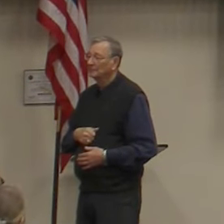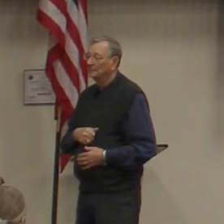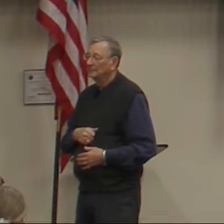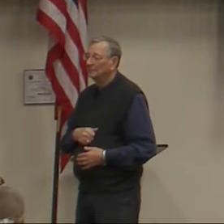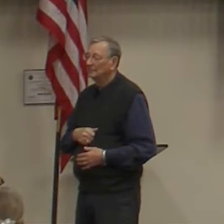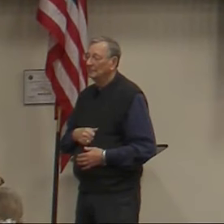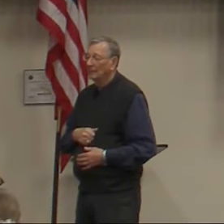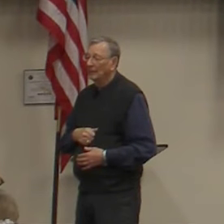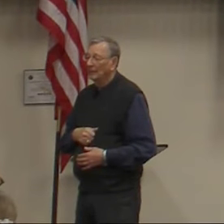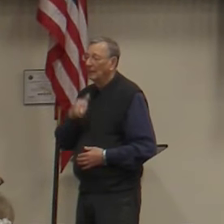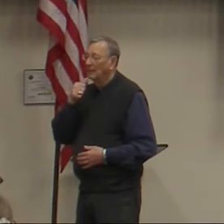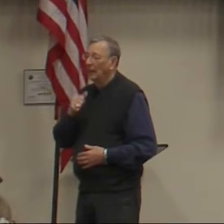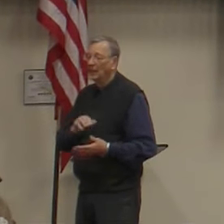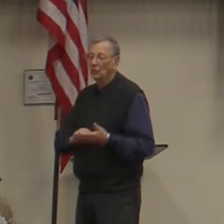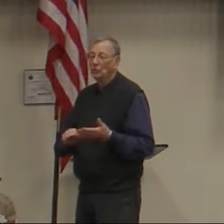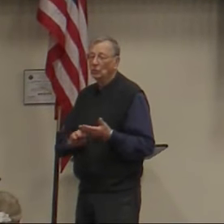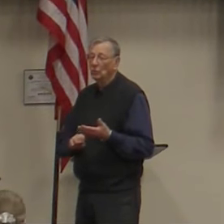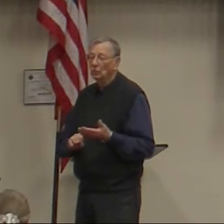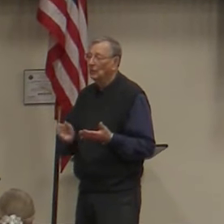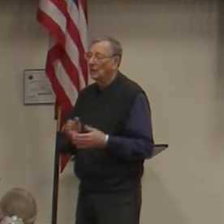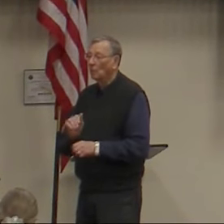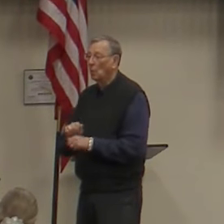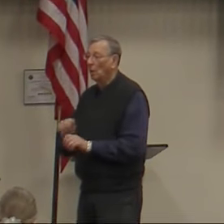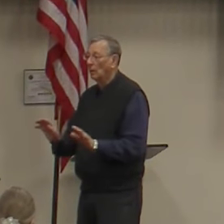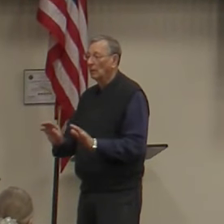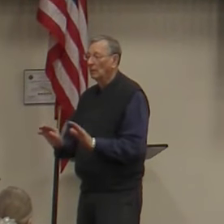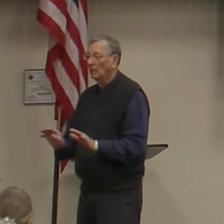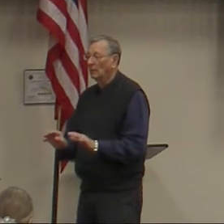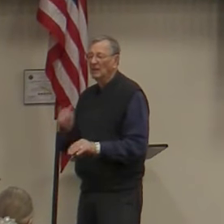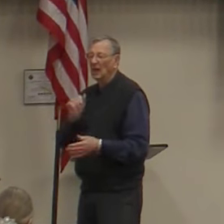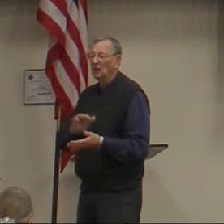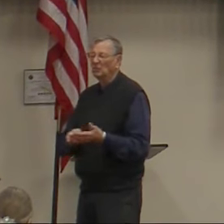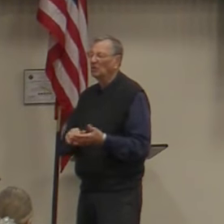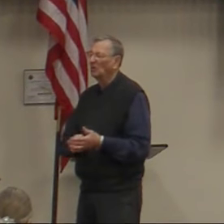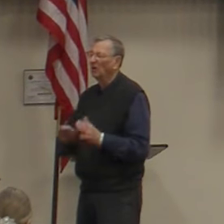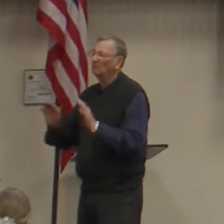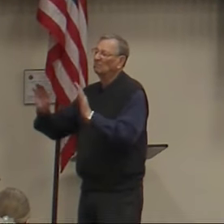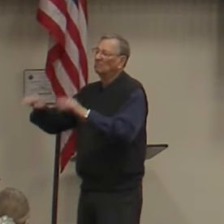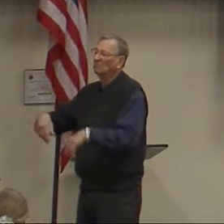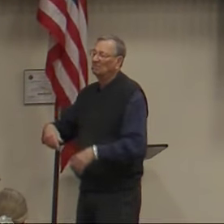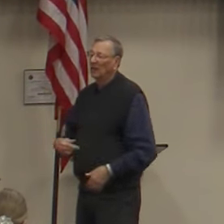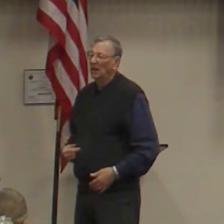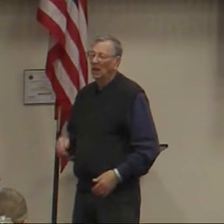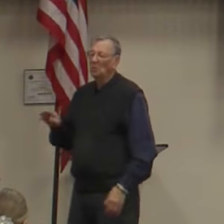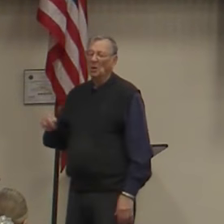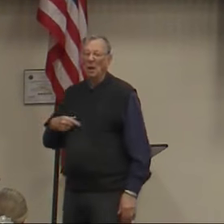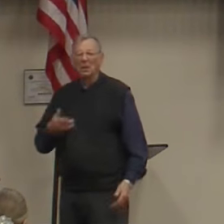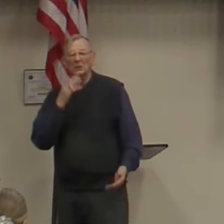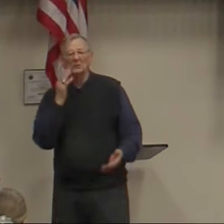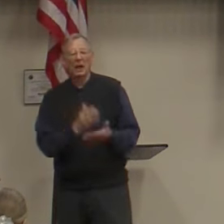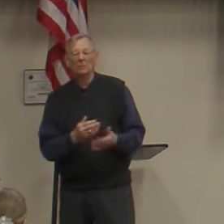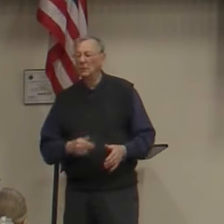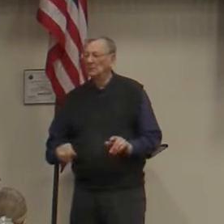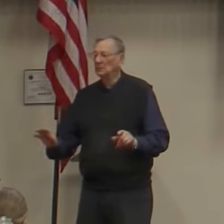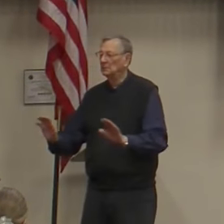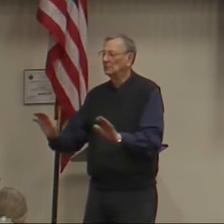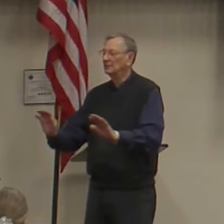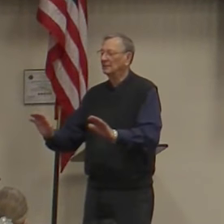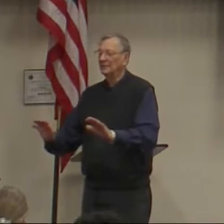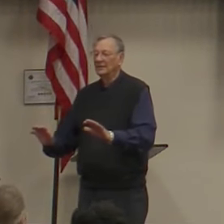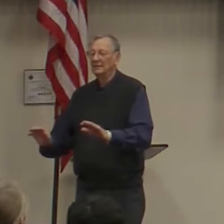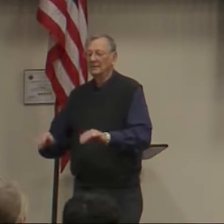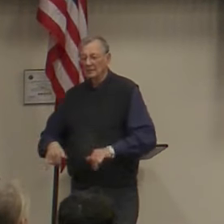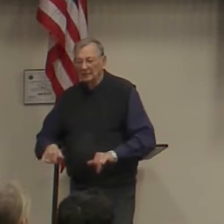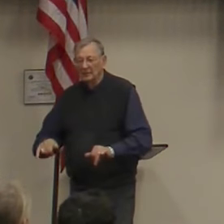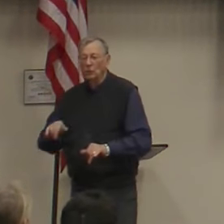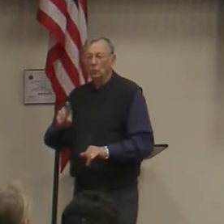It's not an excuse to never work. It's not an excuse to say, oh, I'm feeling some burnout, I better stop. We still need to do